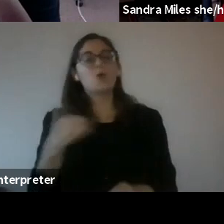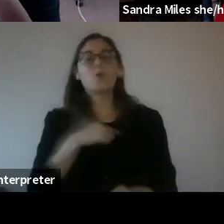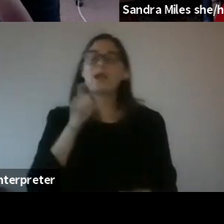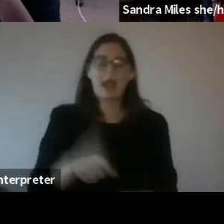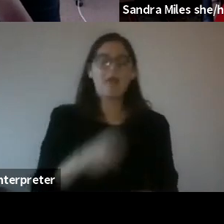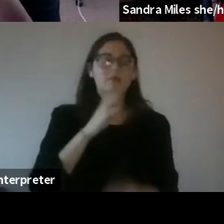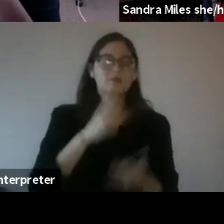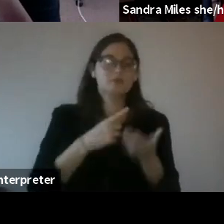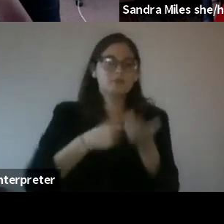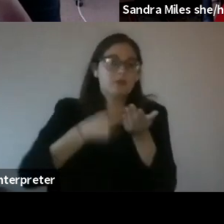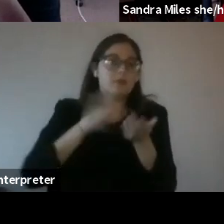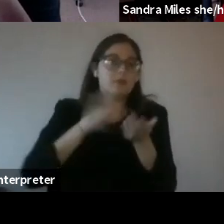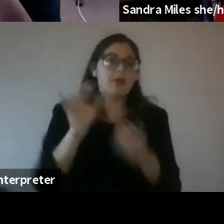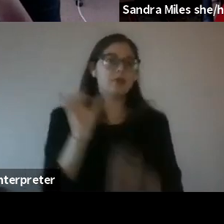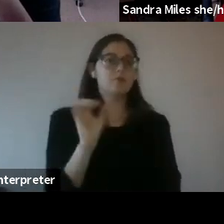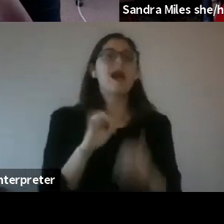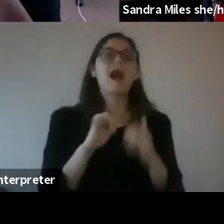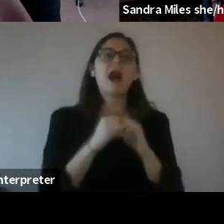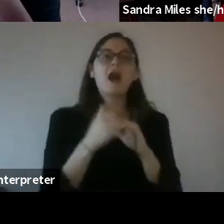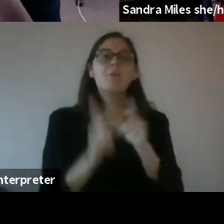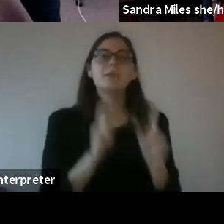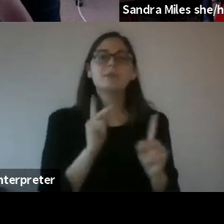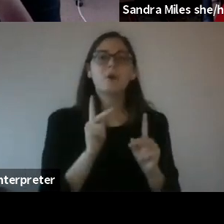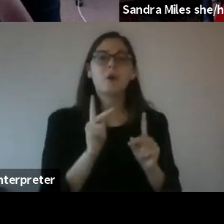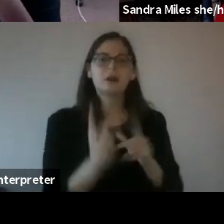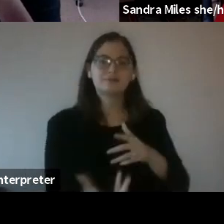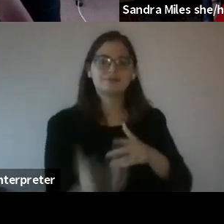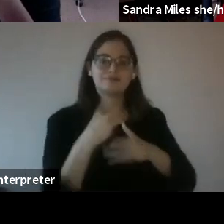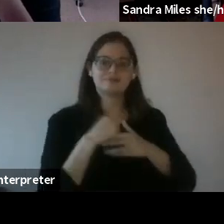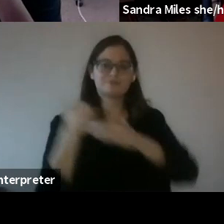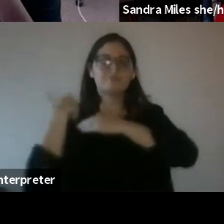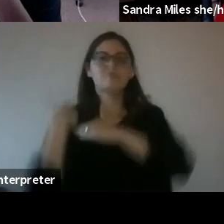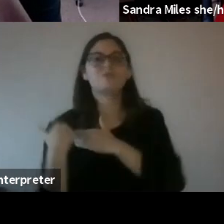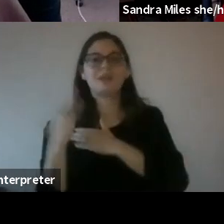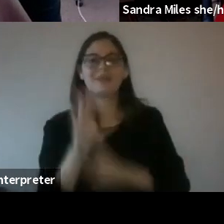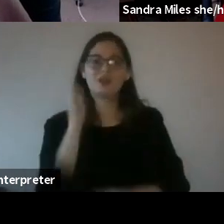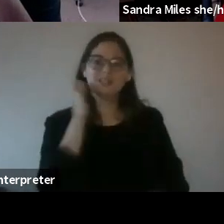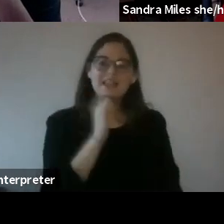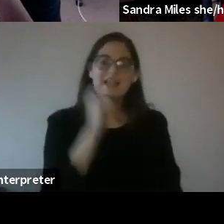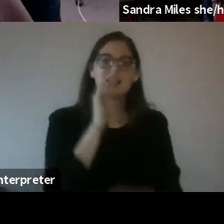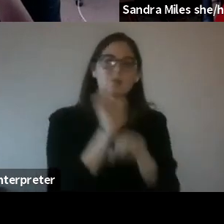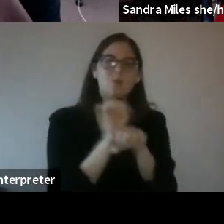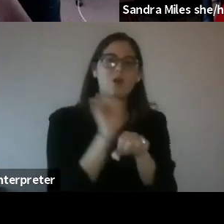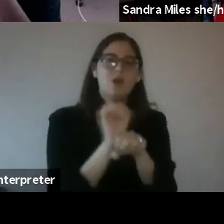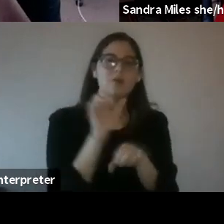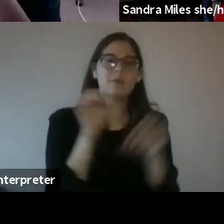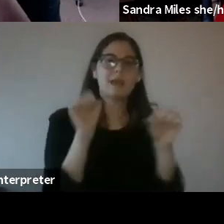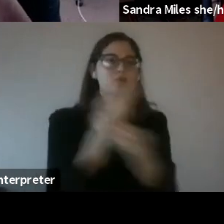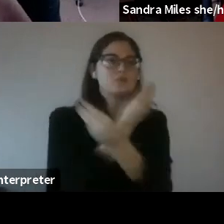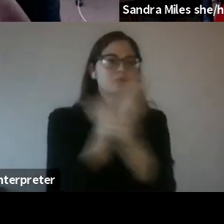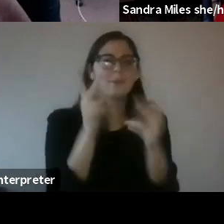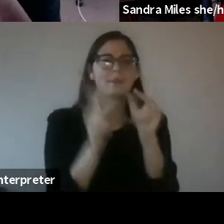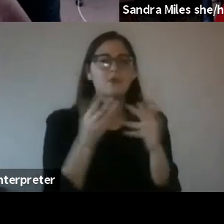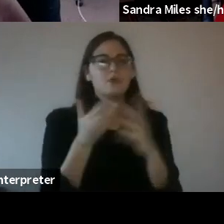that too, but how people are taking that on as their daily work to be able to tell people through